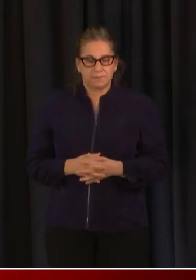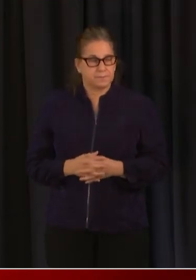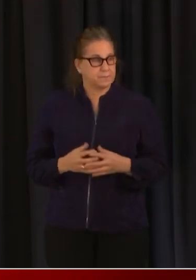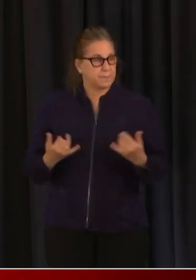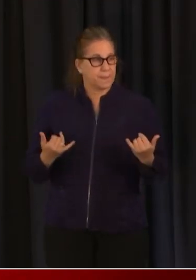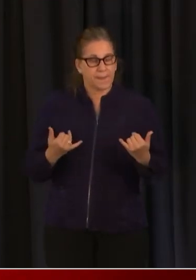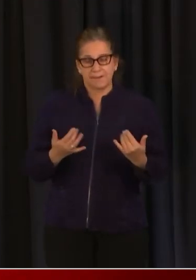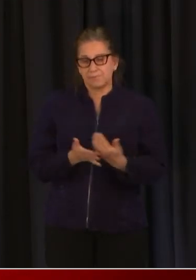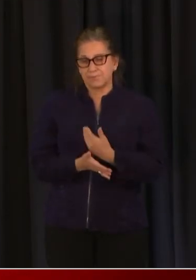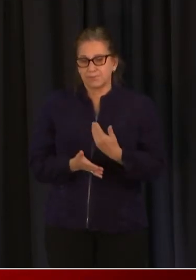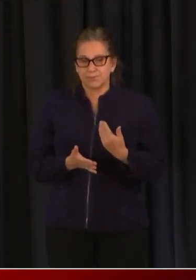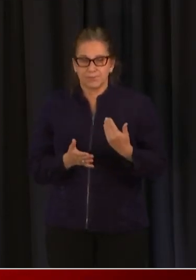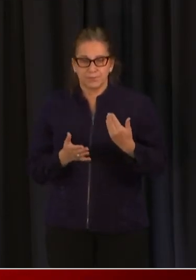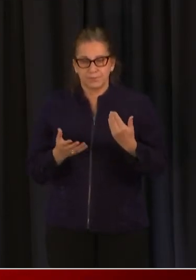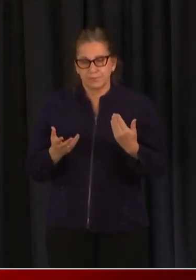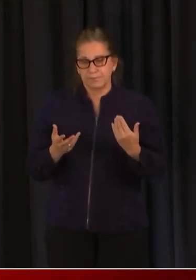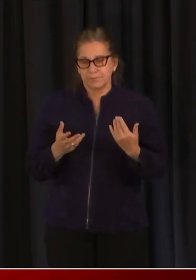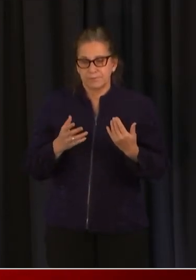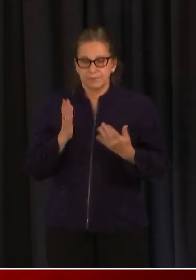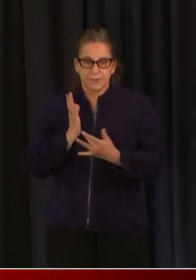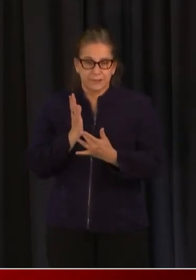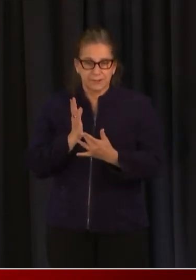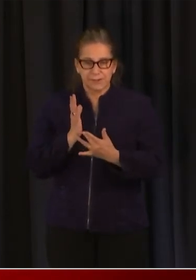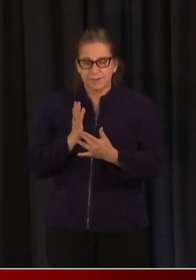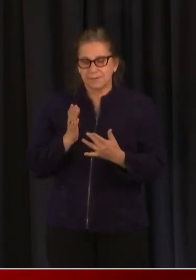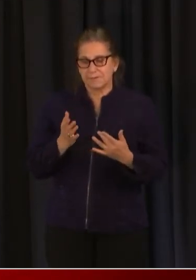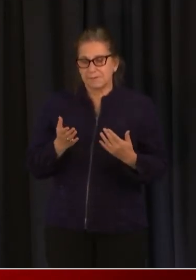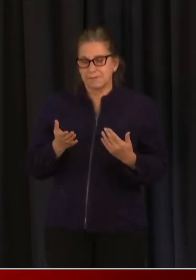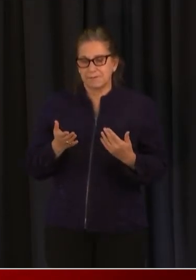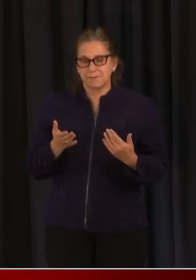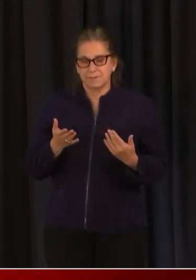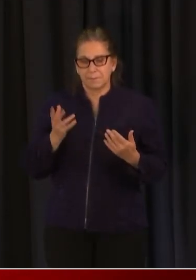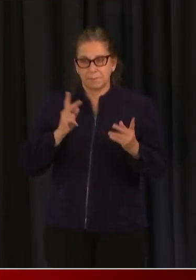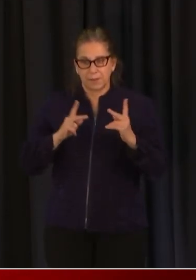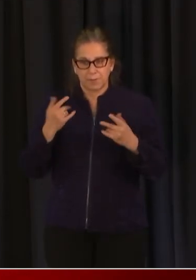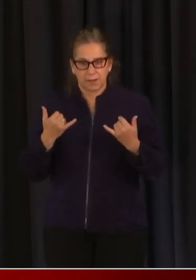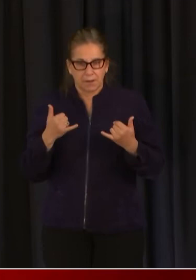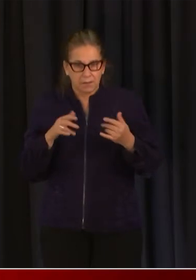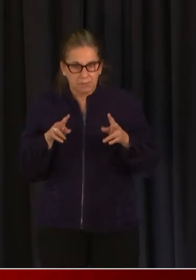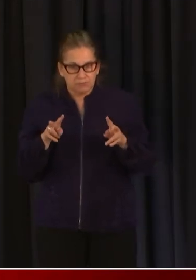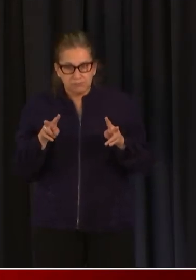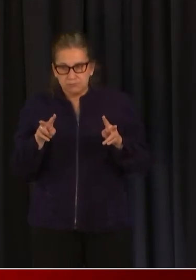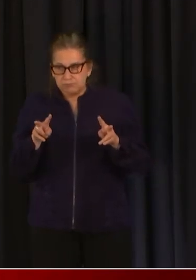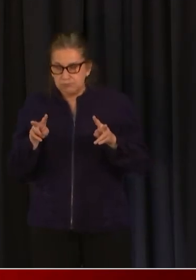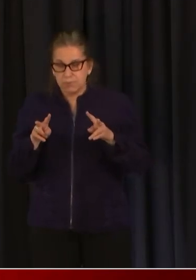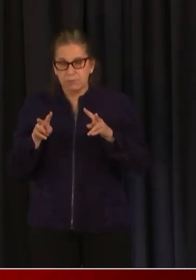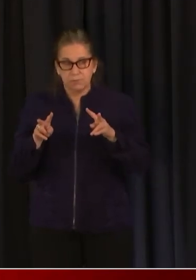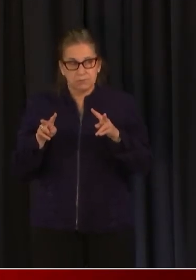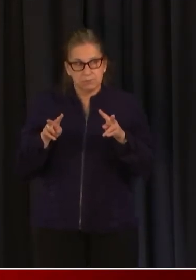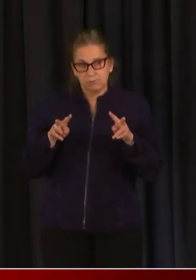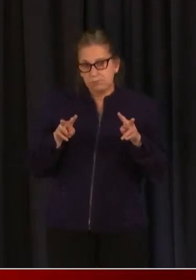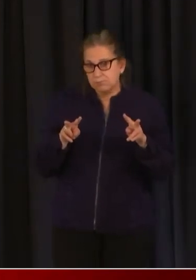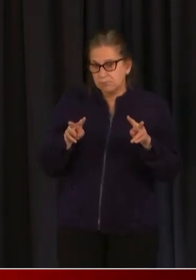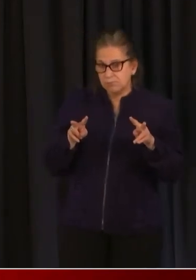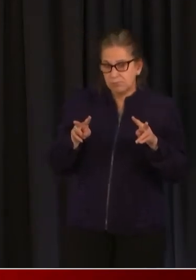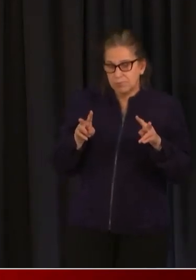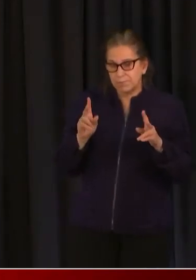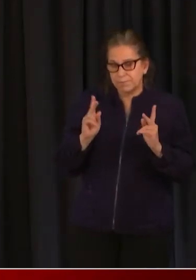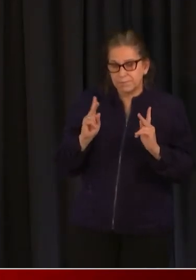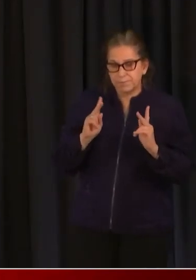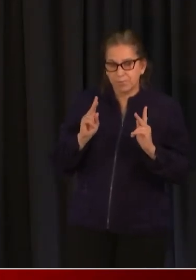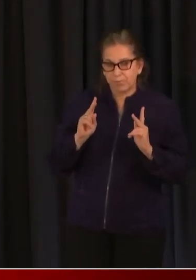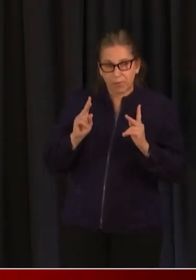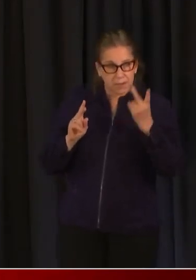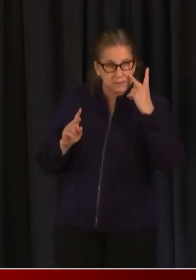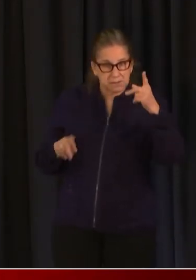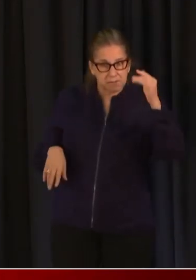any new intervention. You've got slow ramp at the beginning, people are kind of trying to figure it out, then you have a huge surge of the people in the middle, and then you